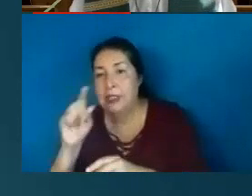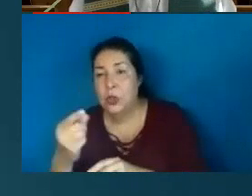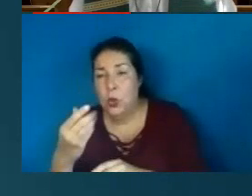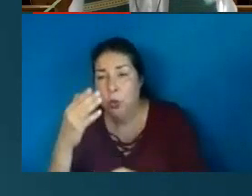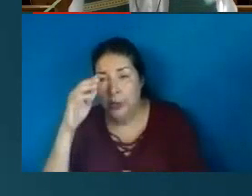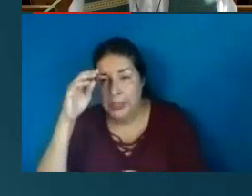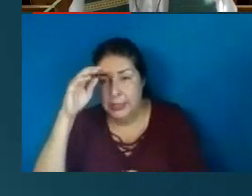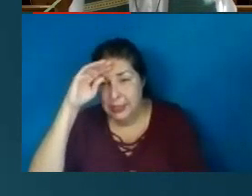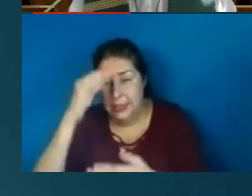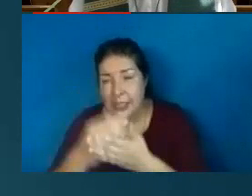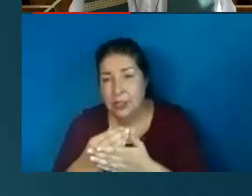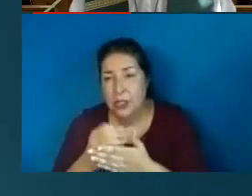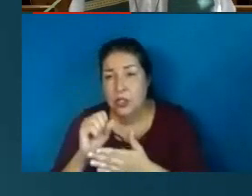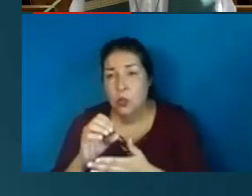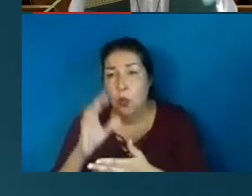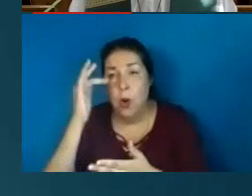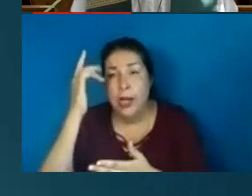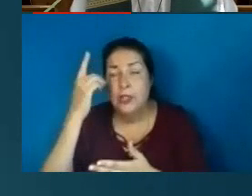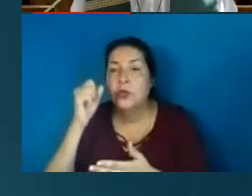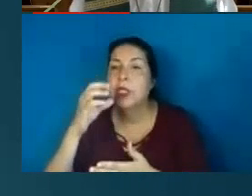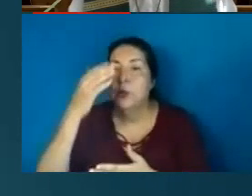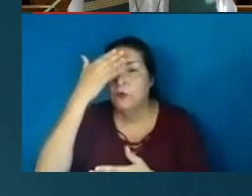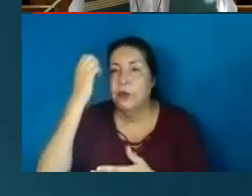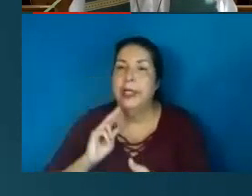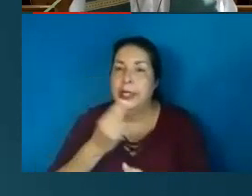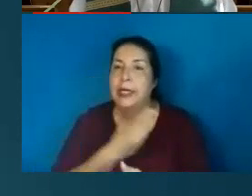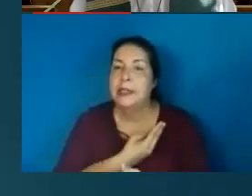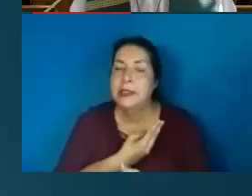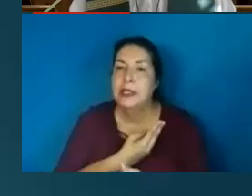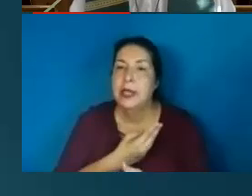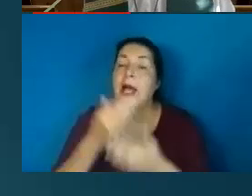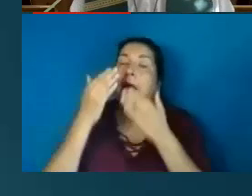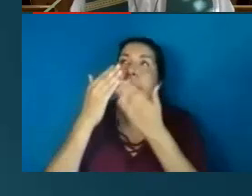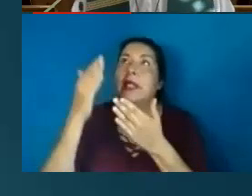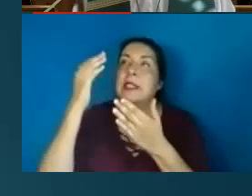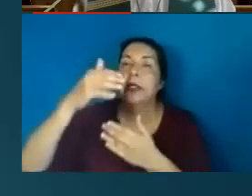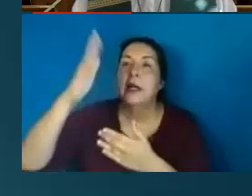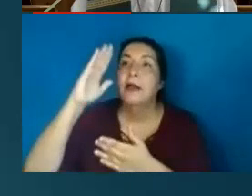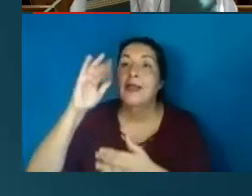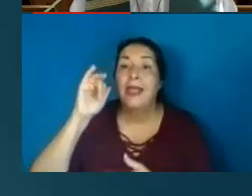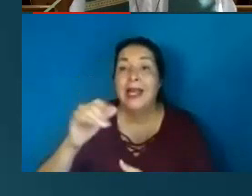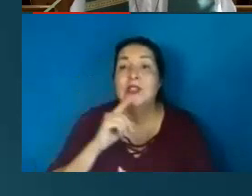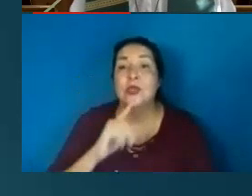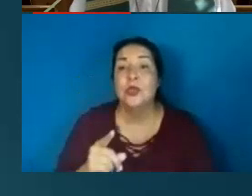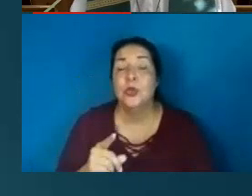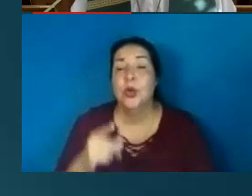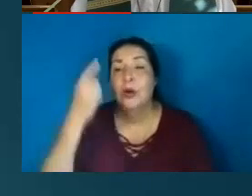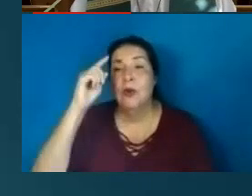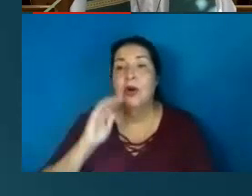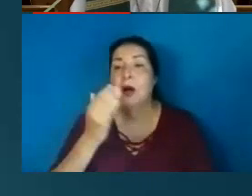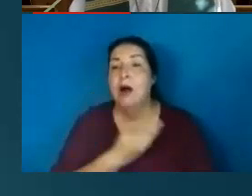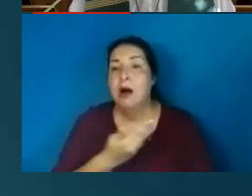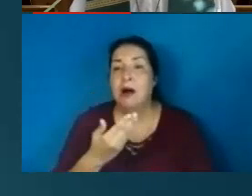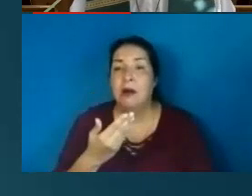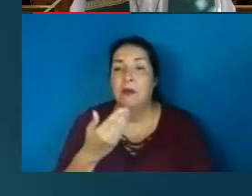his back on us. And thanks be to God, this is true. For our sake, God